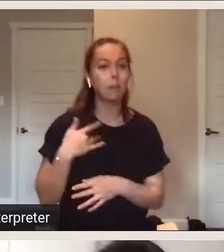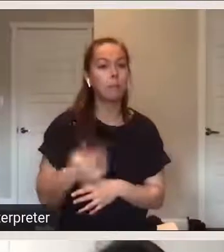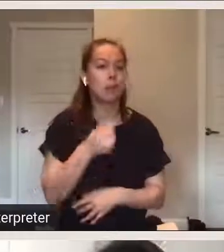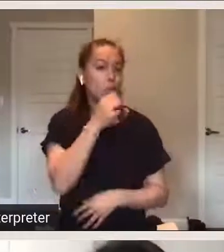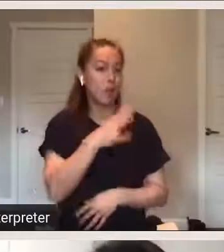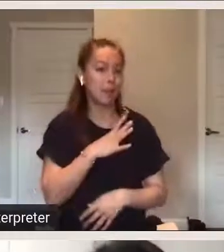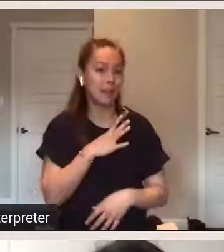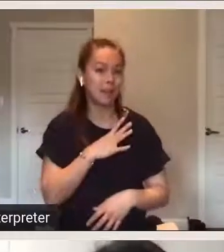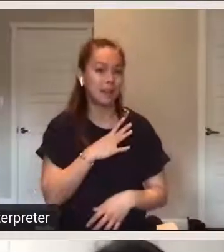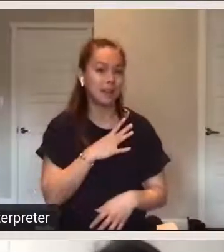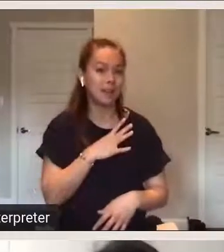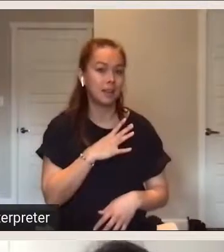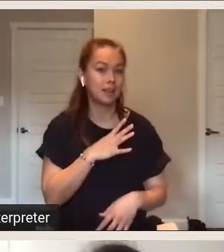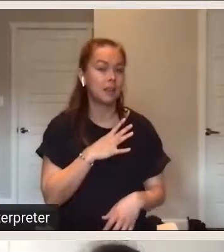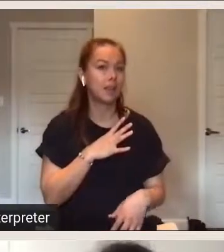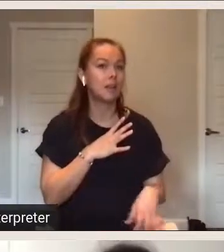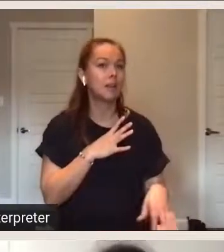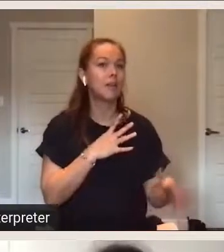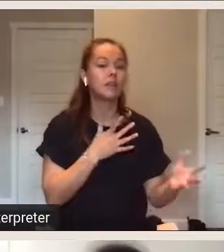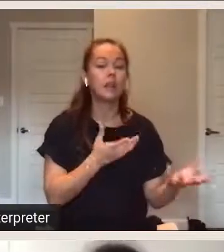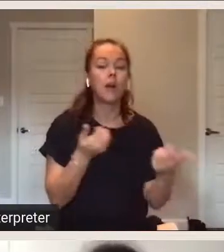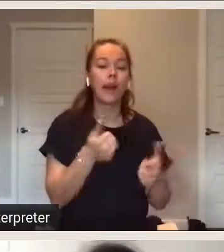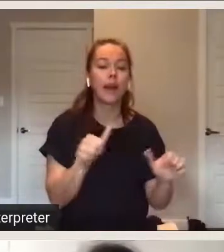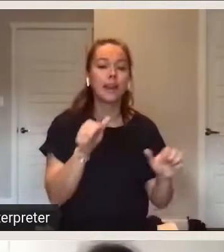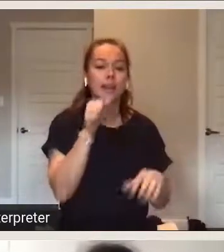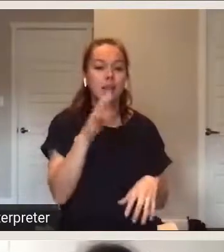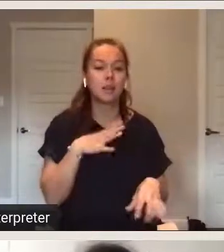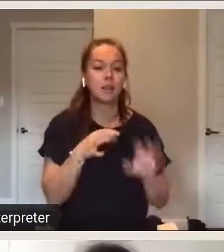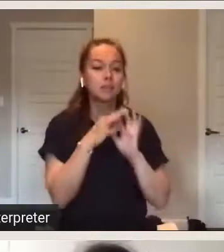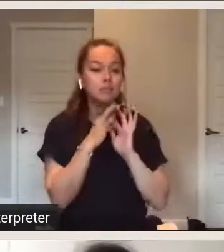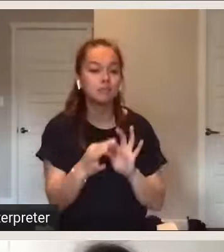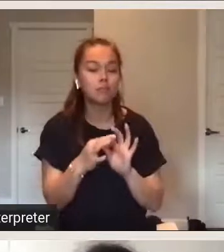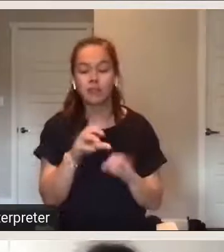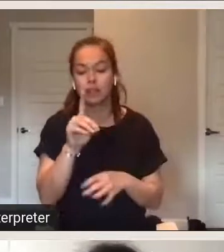the demons that cause death are women, and so